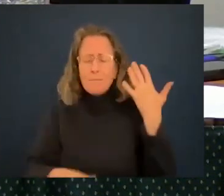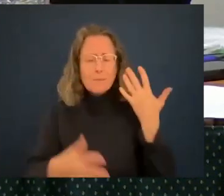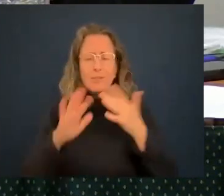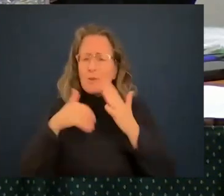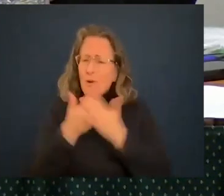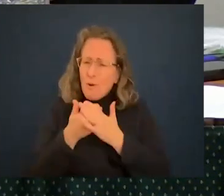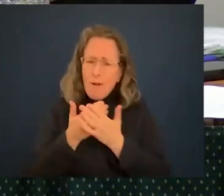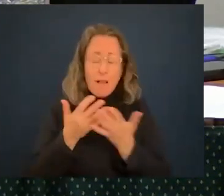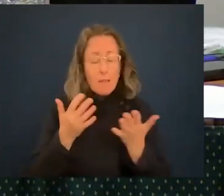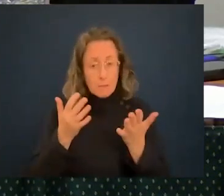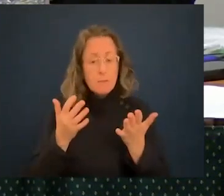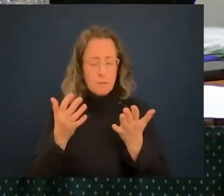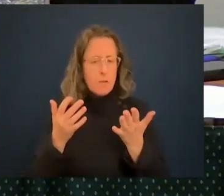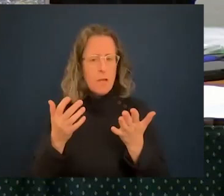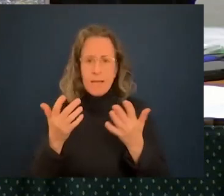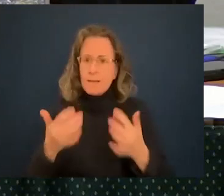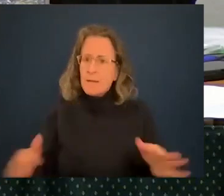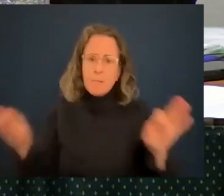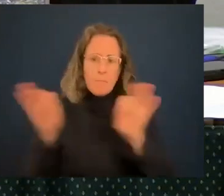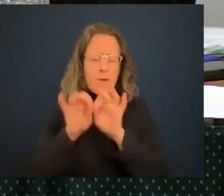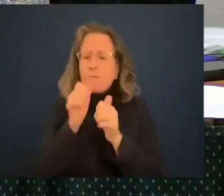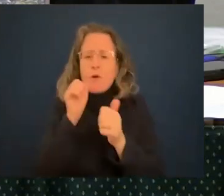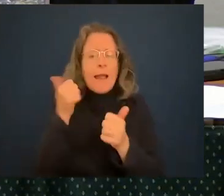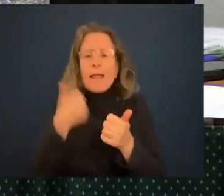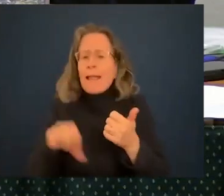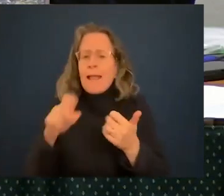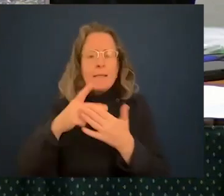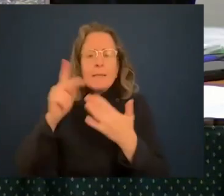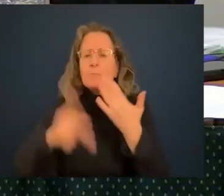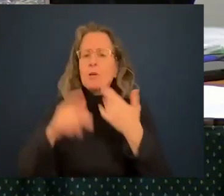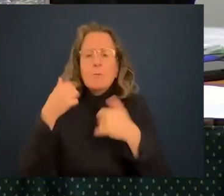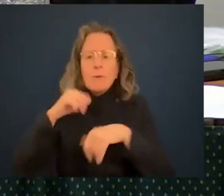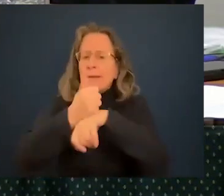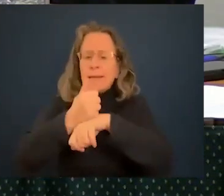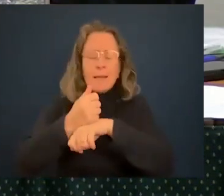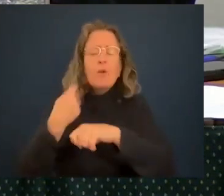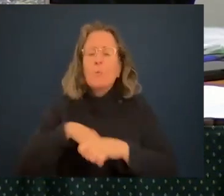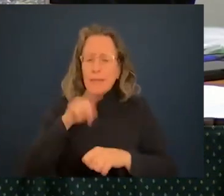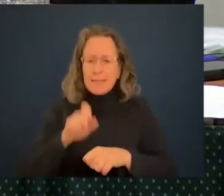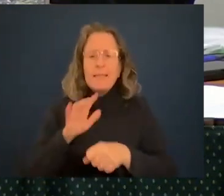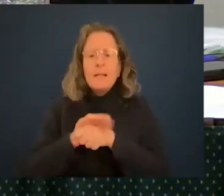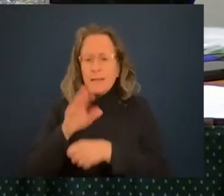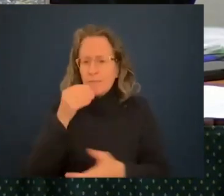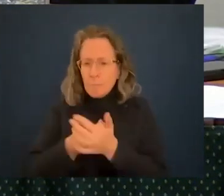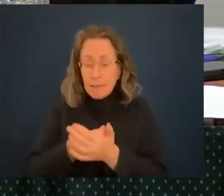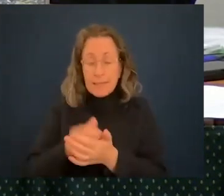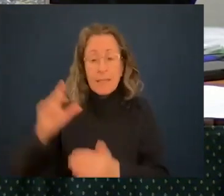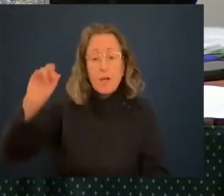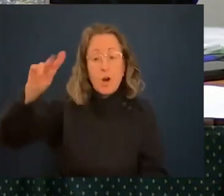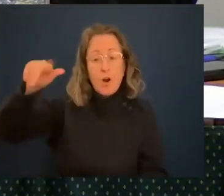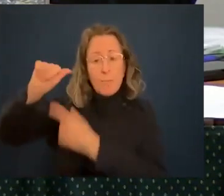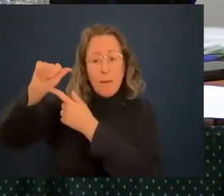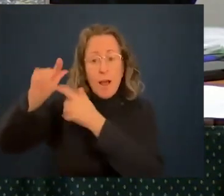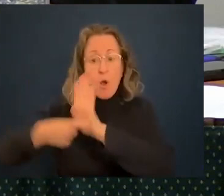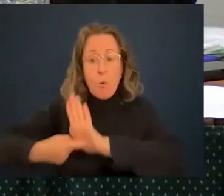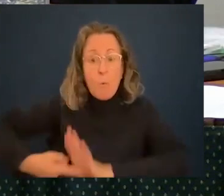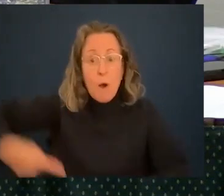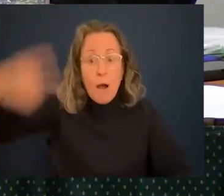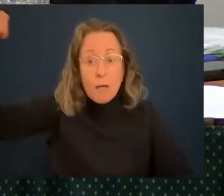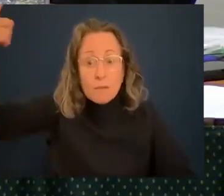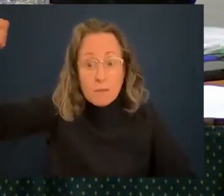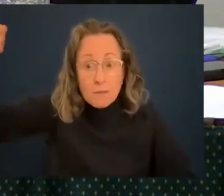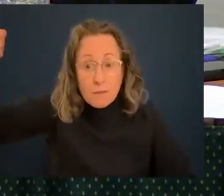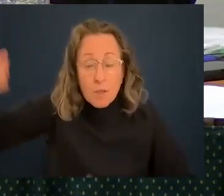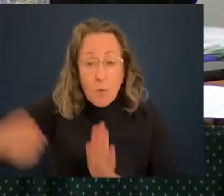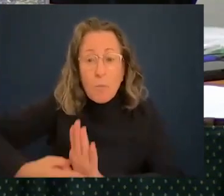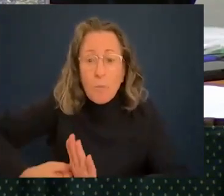that we need to provide funding for those and this money is one-time generational money and what we're talking about is a